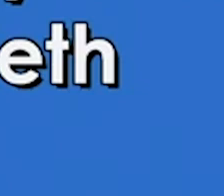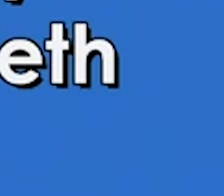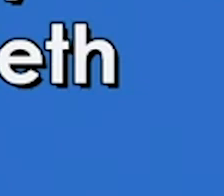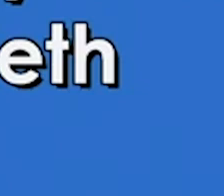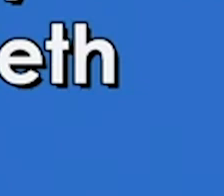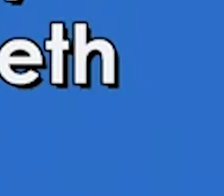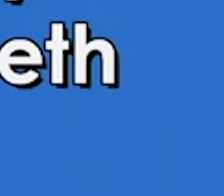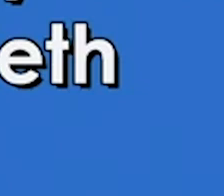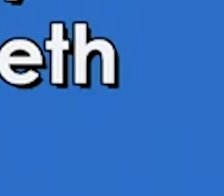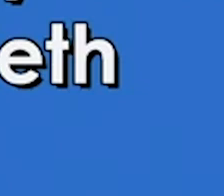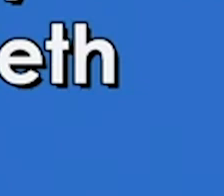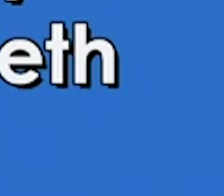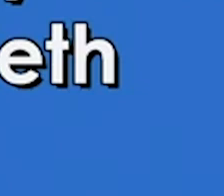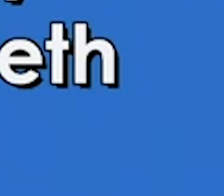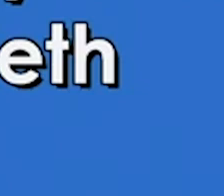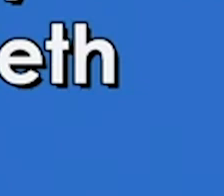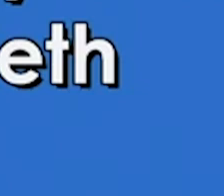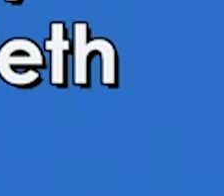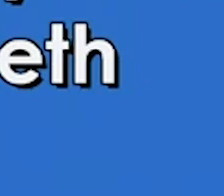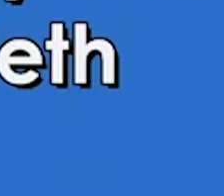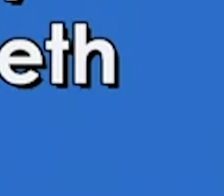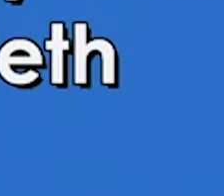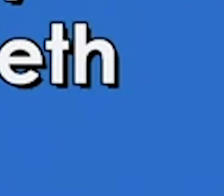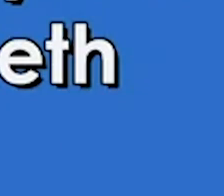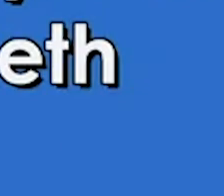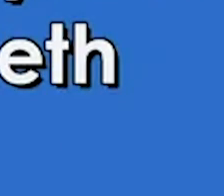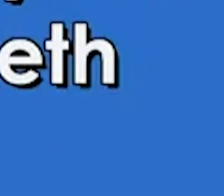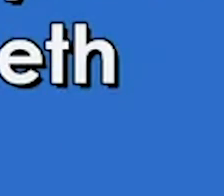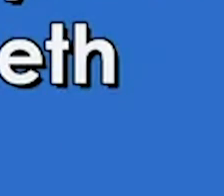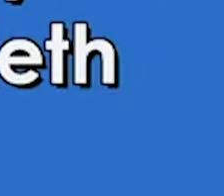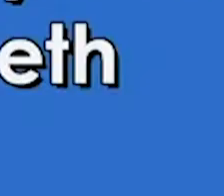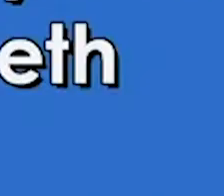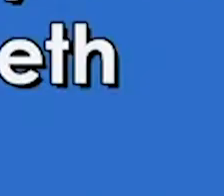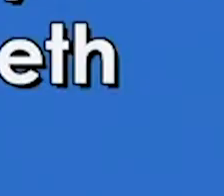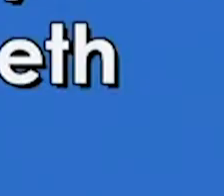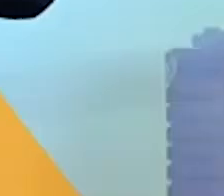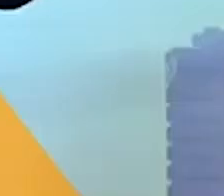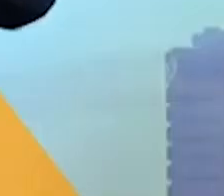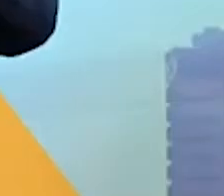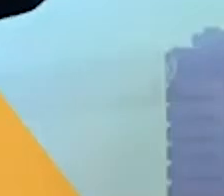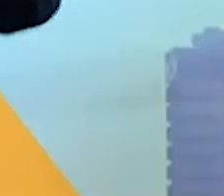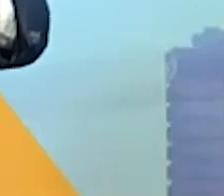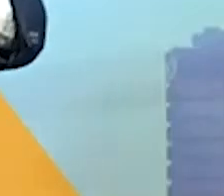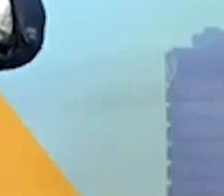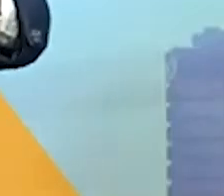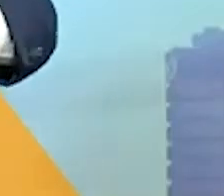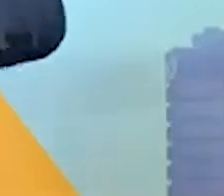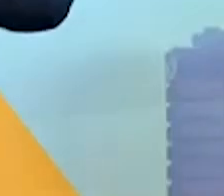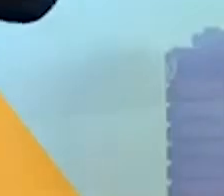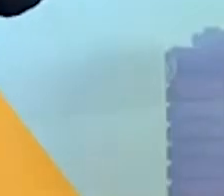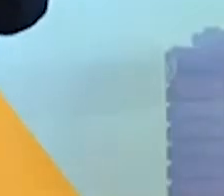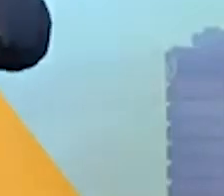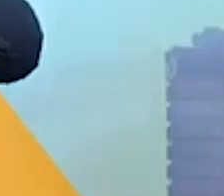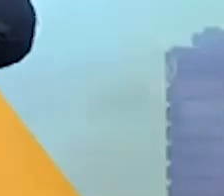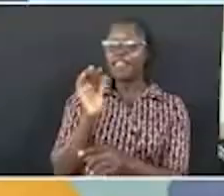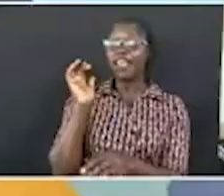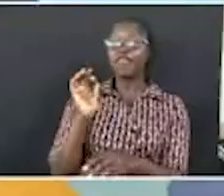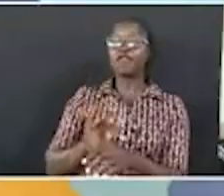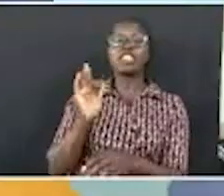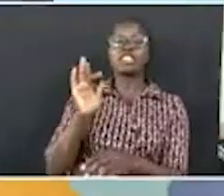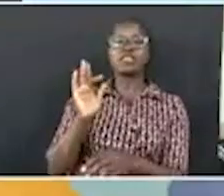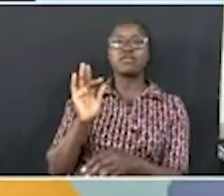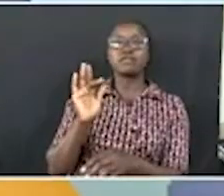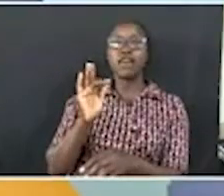avails much. Take note of the word fervent, fervent. The